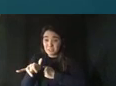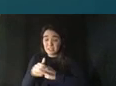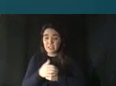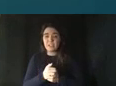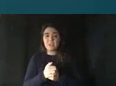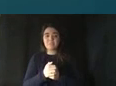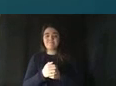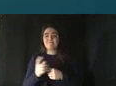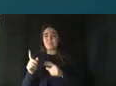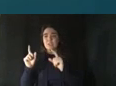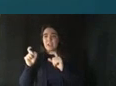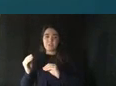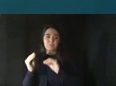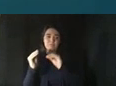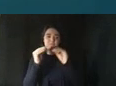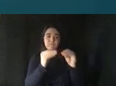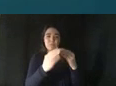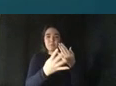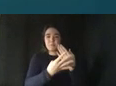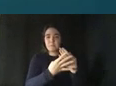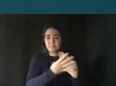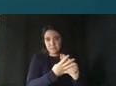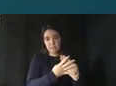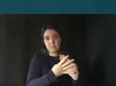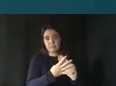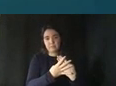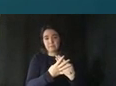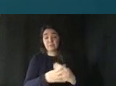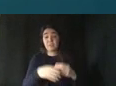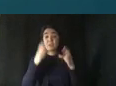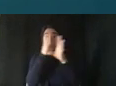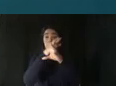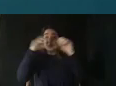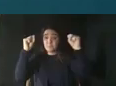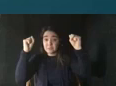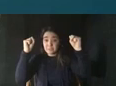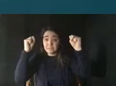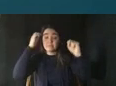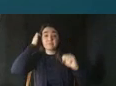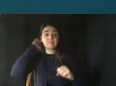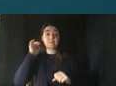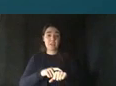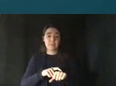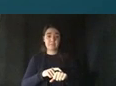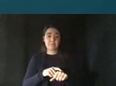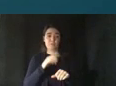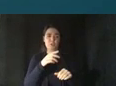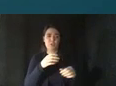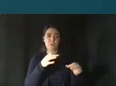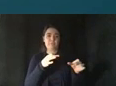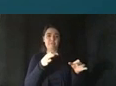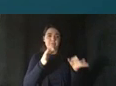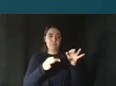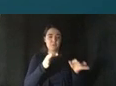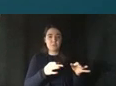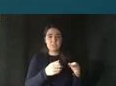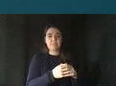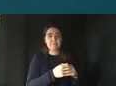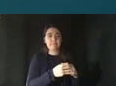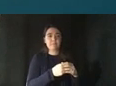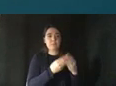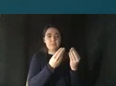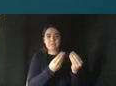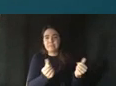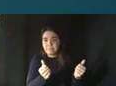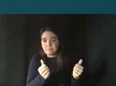The president of Afghanistan at the time then commuted her sentence and she was released. And then she was taken in by the shelter, a woman's shelter. And it was